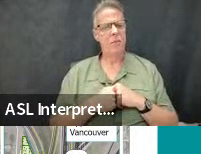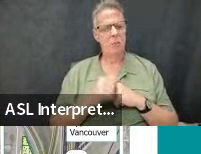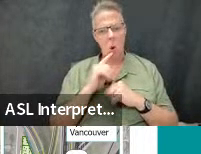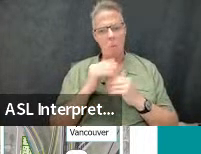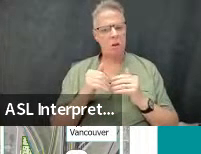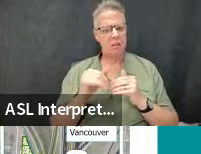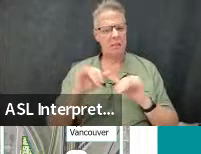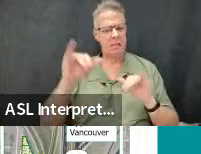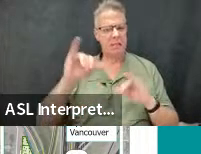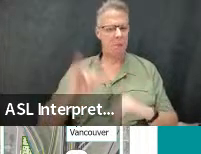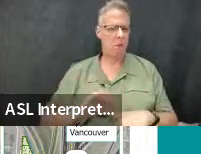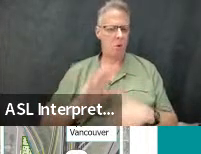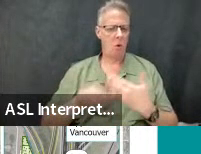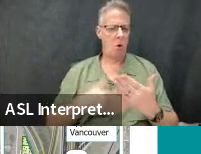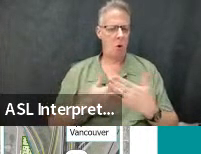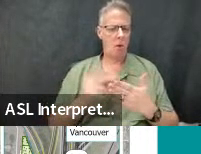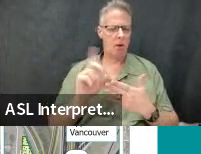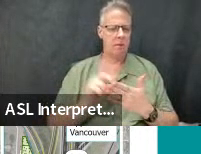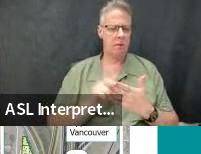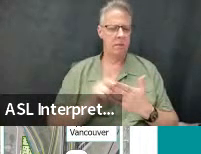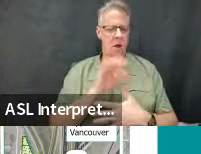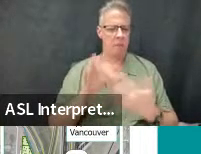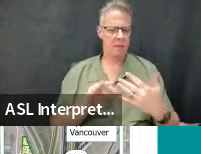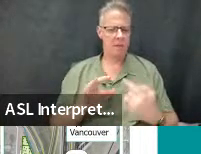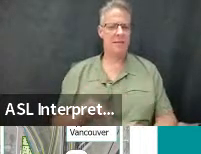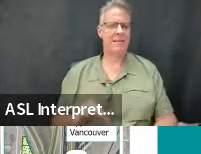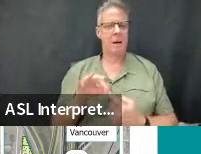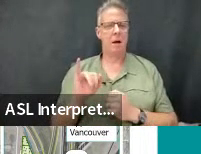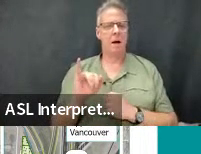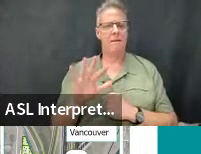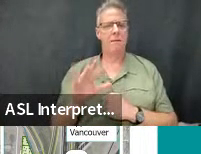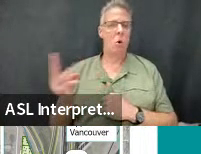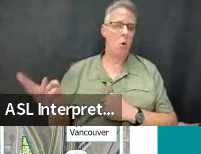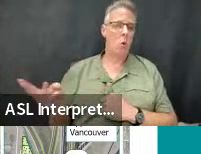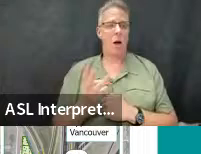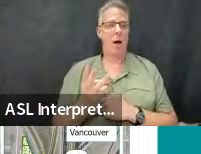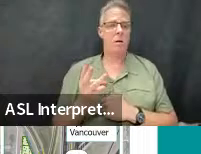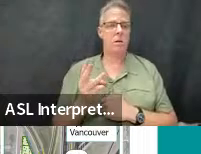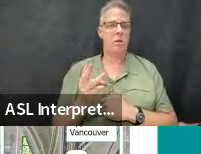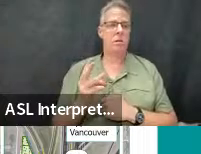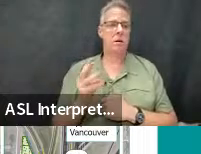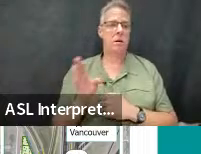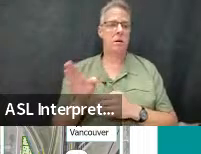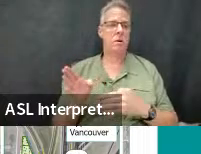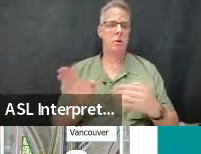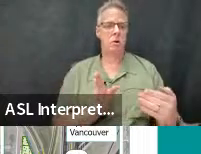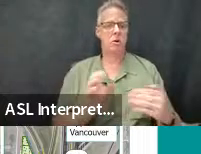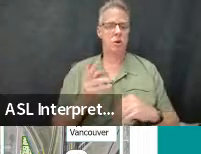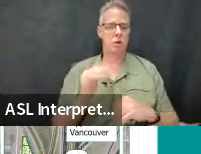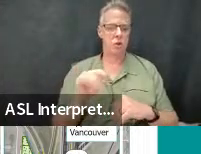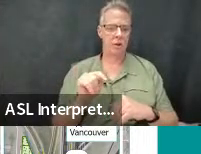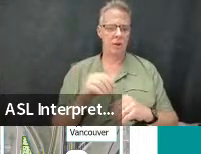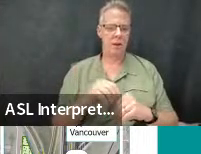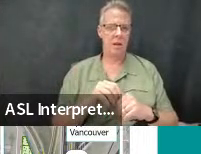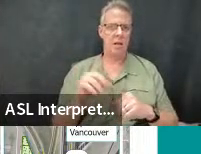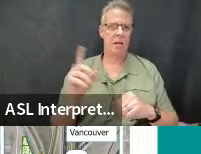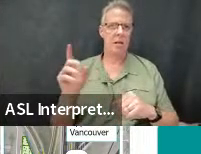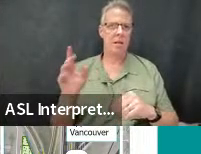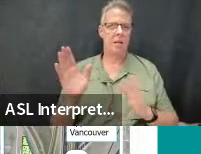all the design options with the exception of the I-5 westward shift in downtown